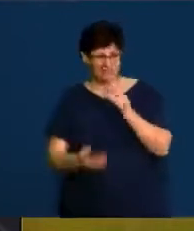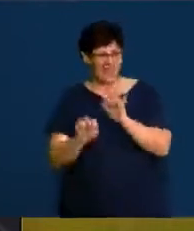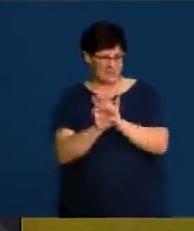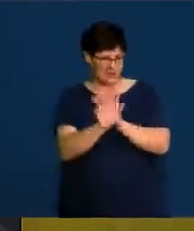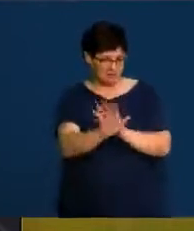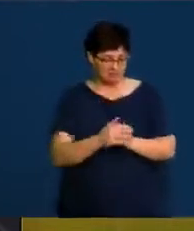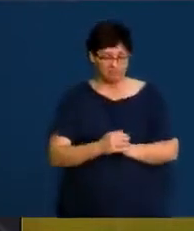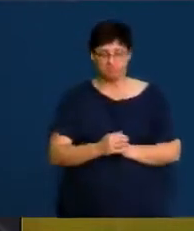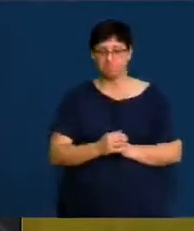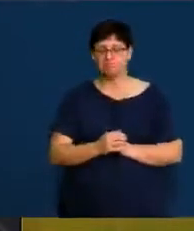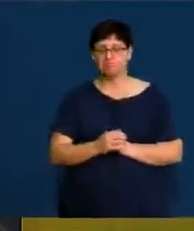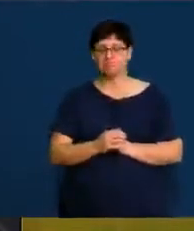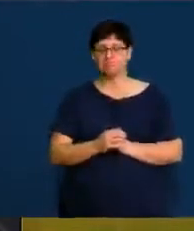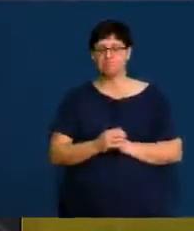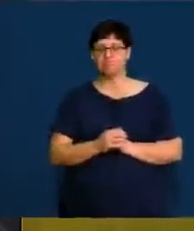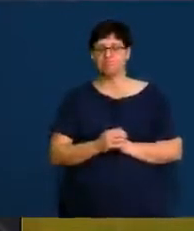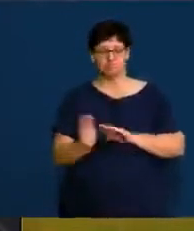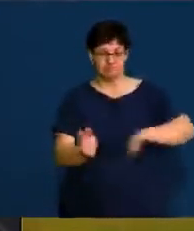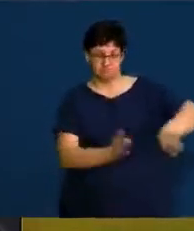Let's move on.